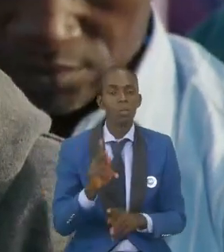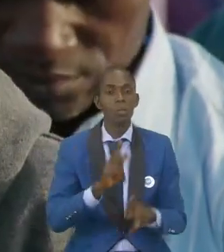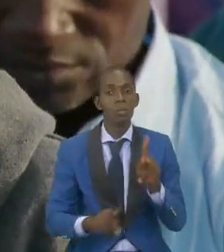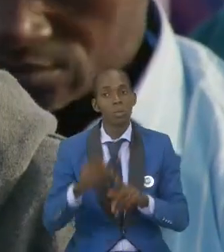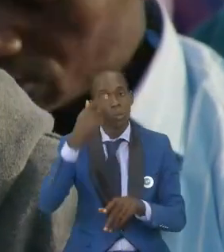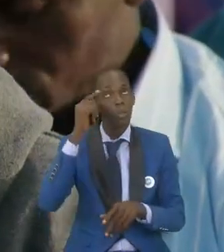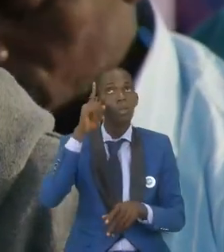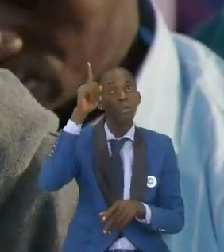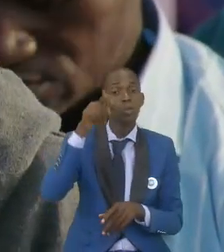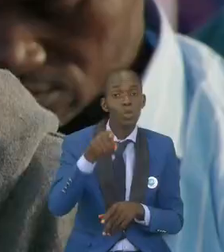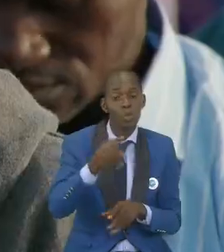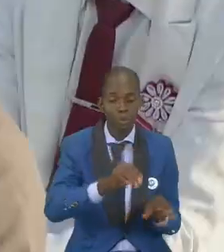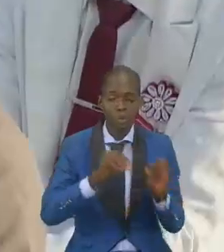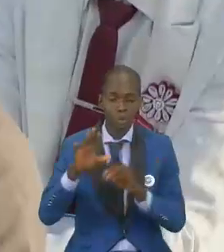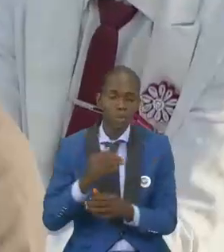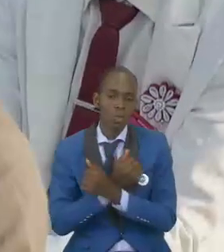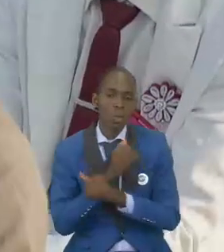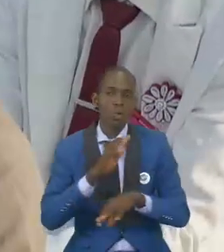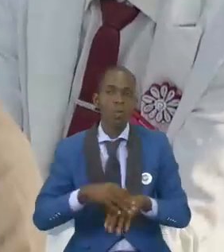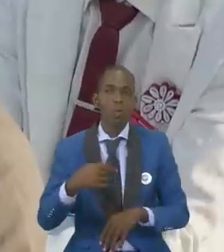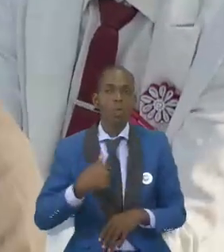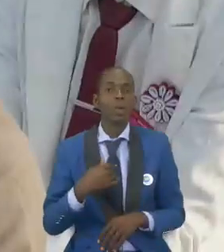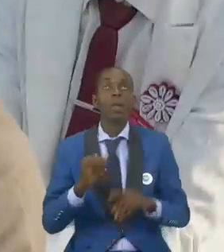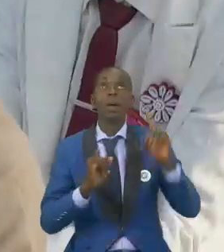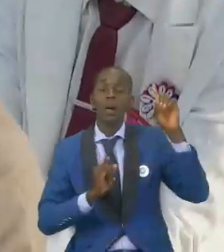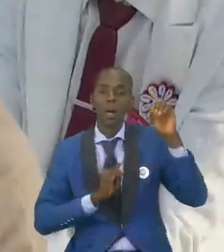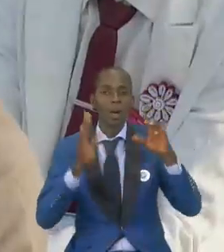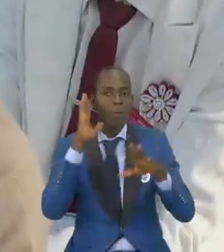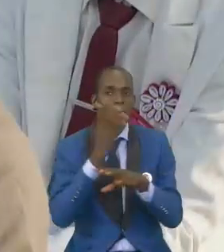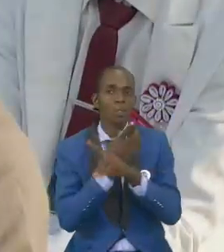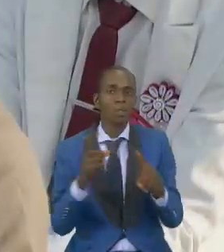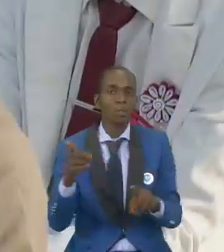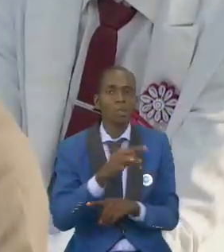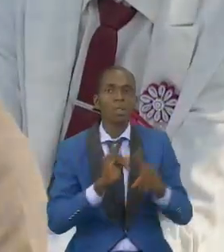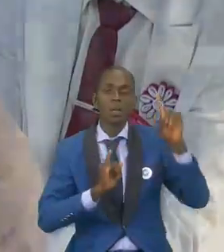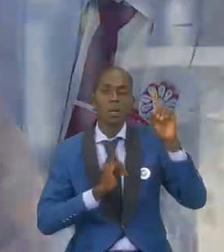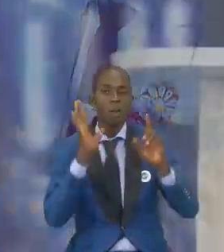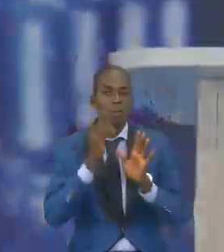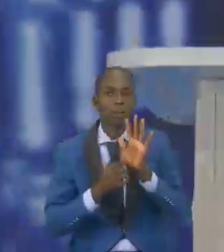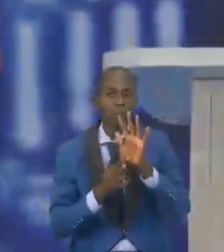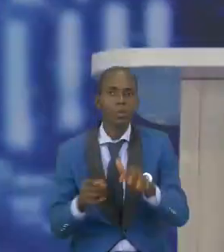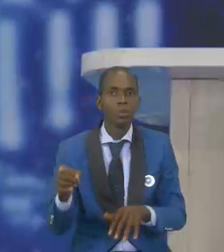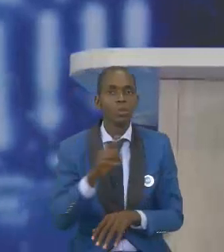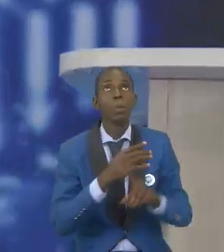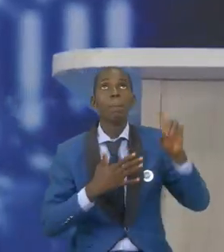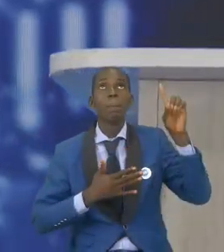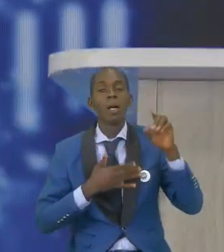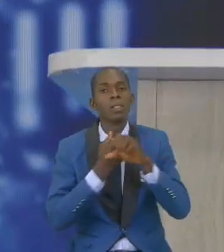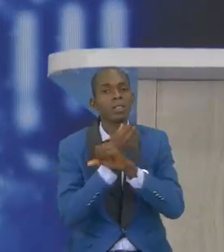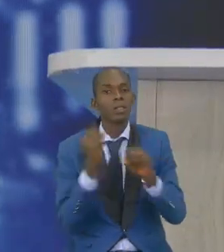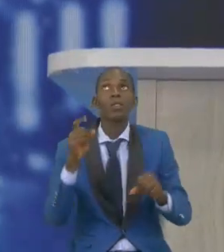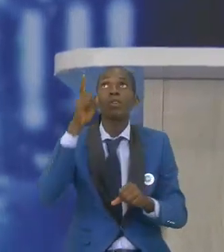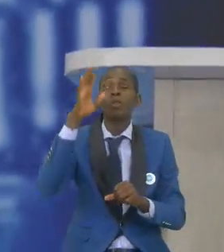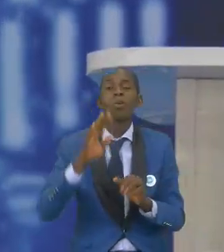your love upon me. I will deliver you. I will show you my salvation." God said